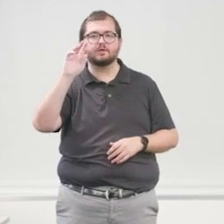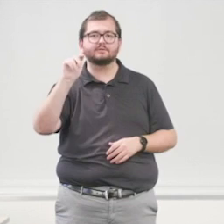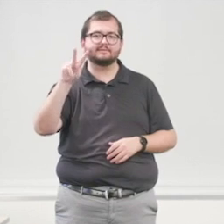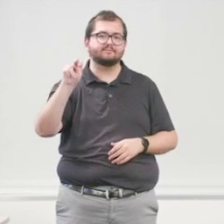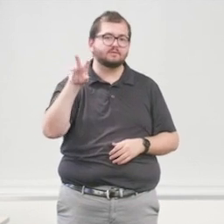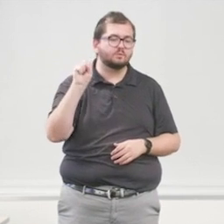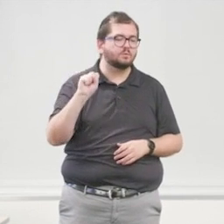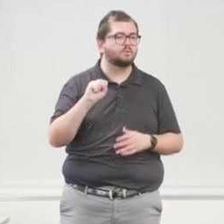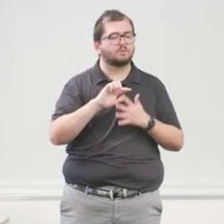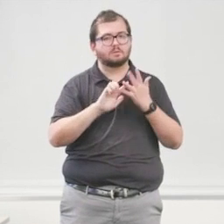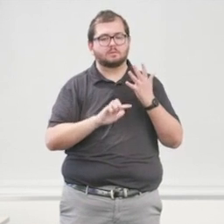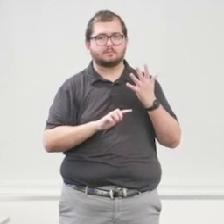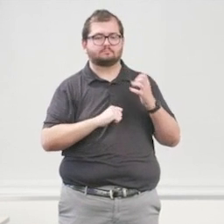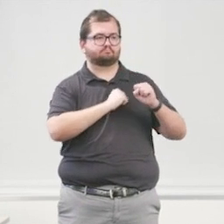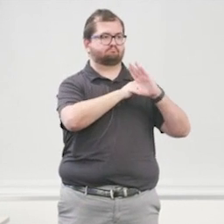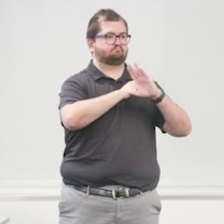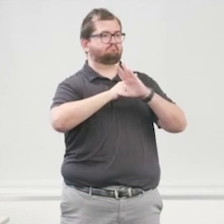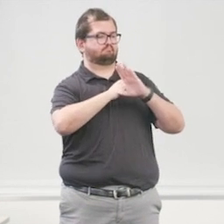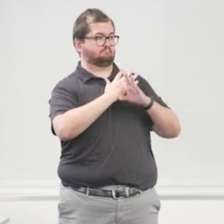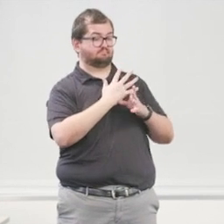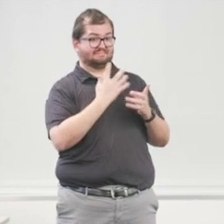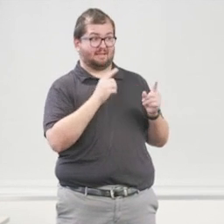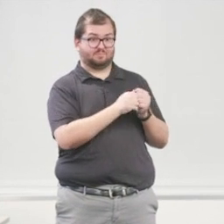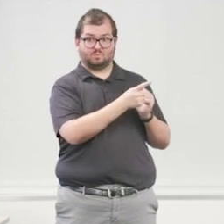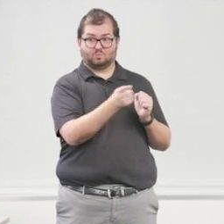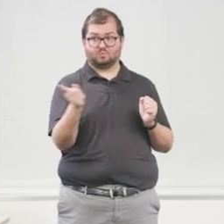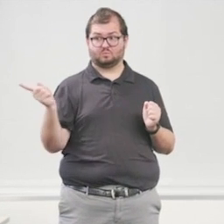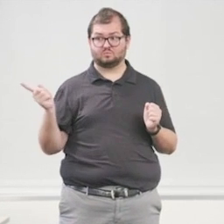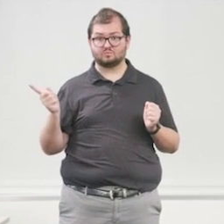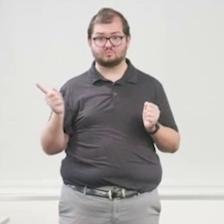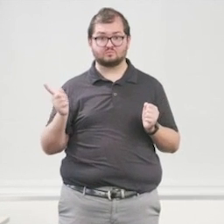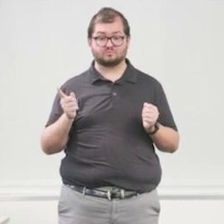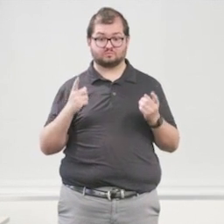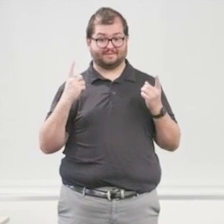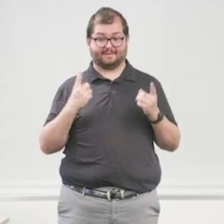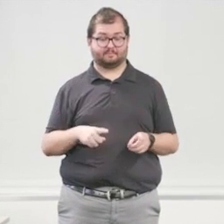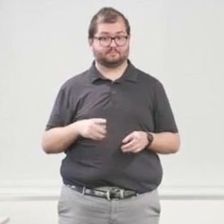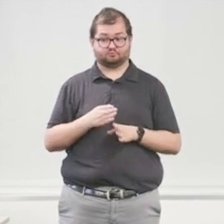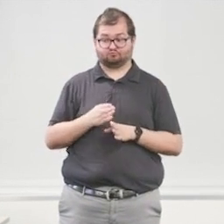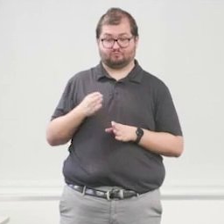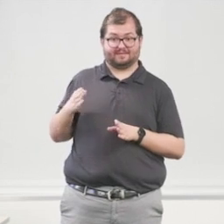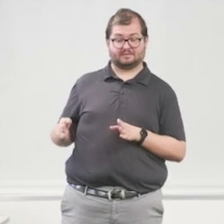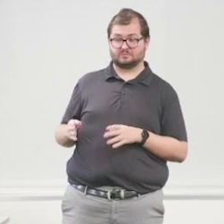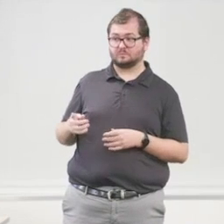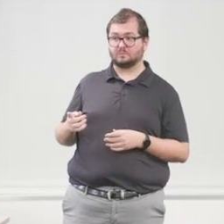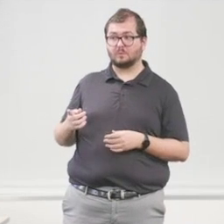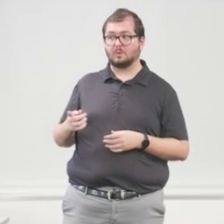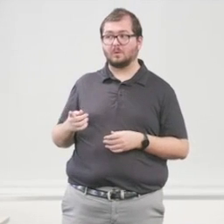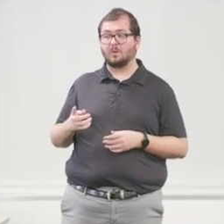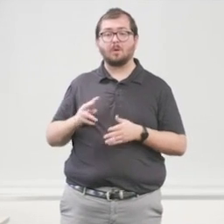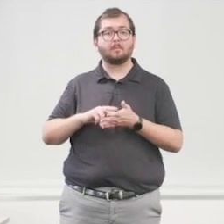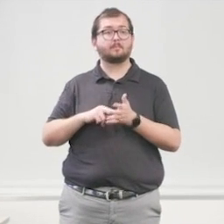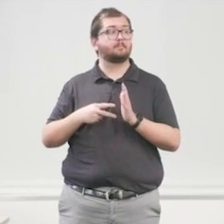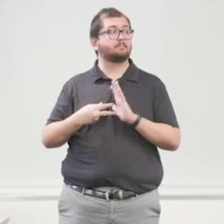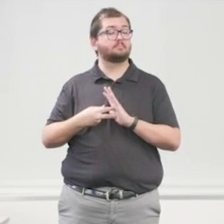immediately. Because it happens with you. It happens right next to you. And it doesn't have to happen just at